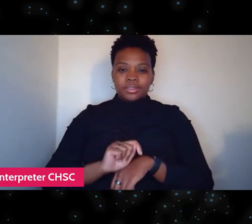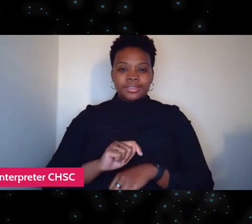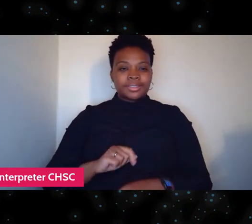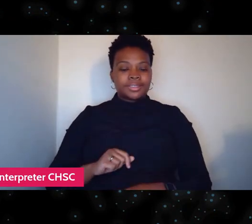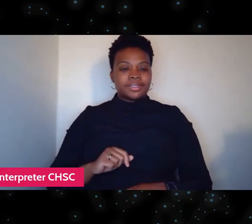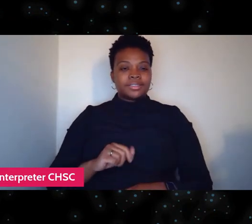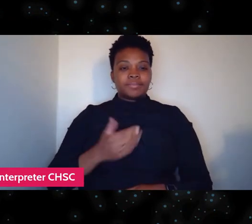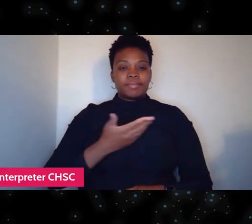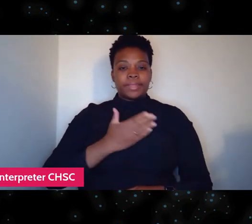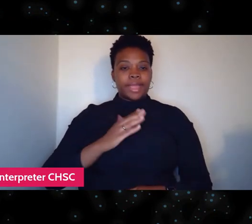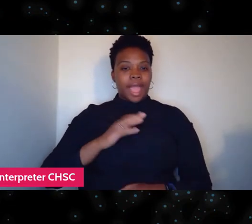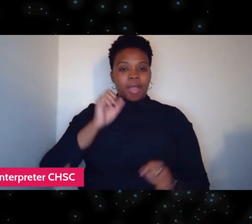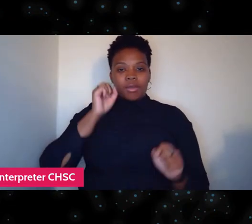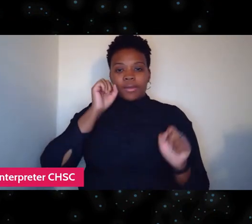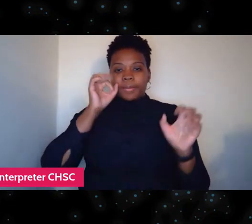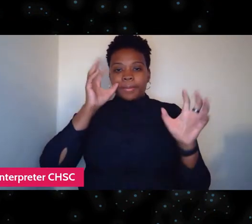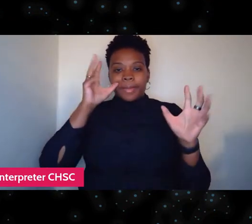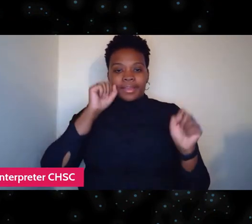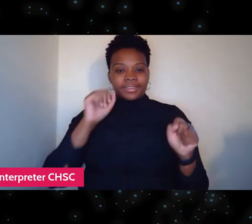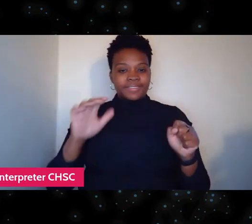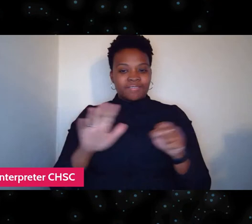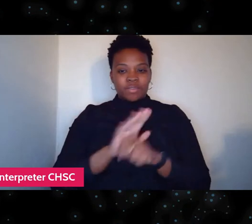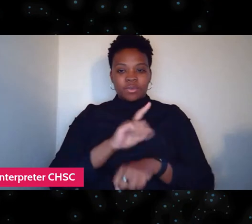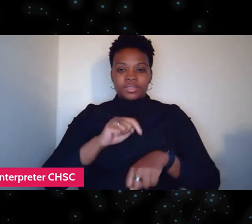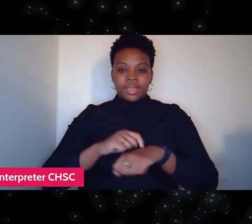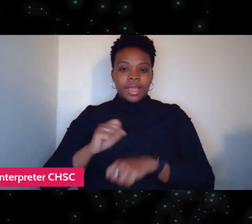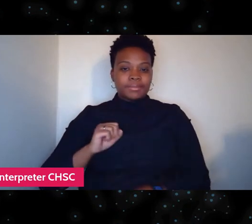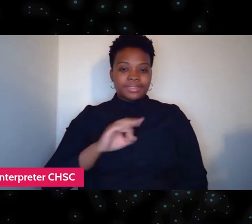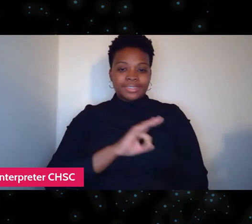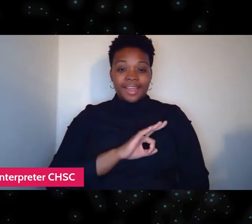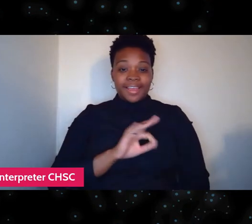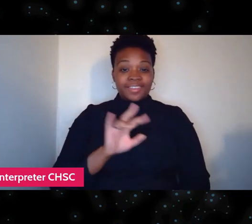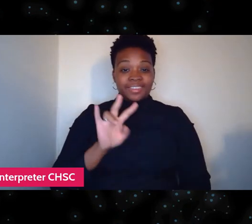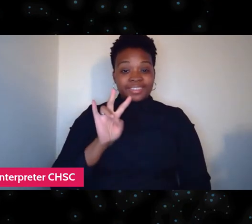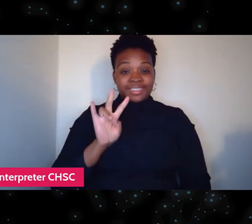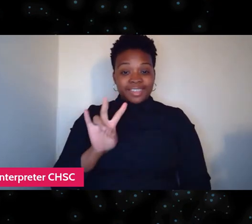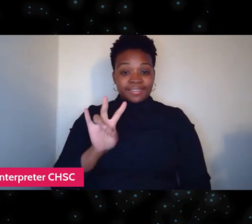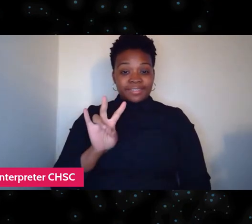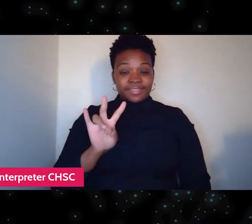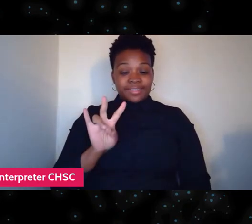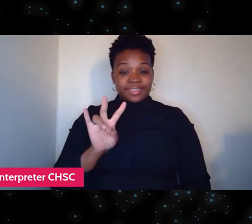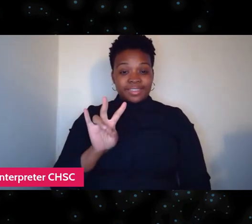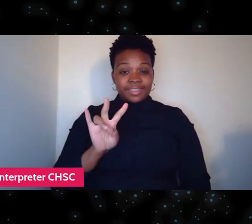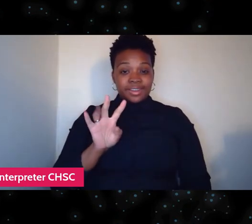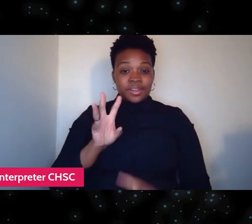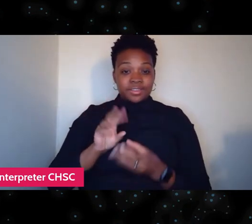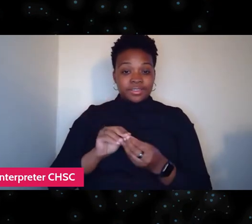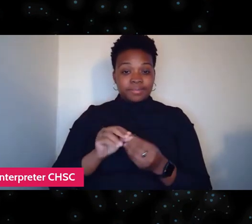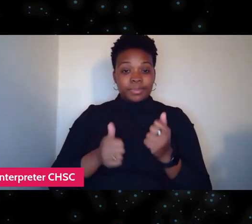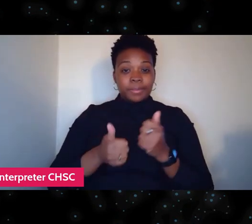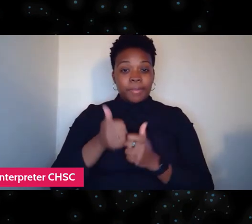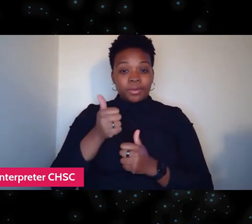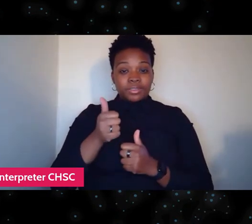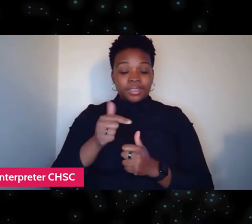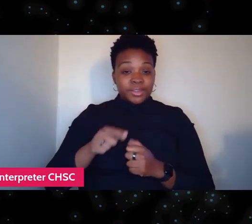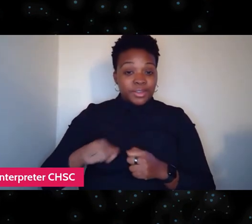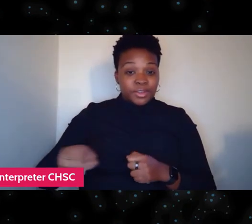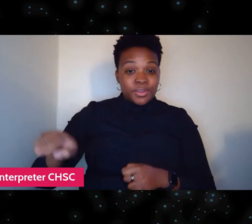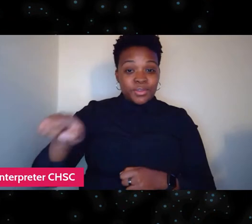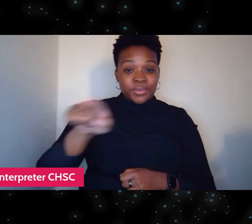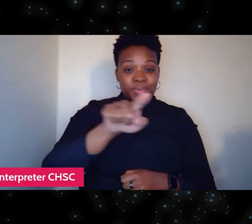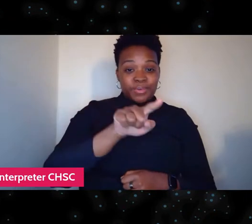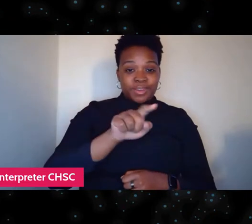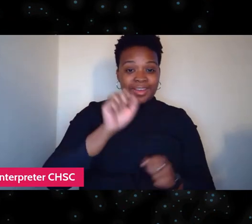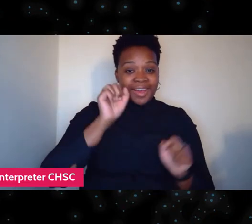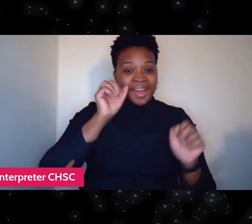because of our extraordinary full-time staff of seven, and most of all, because of you, our remarkable